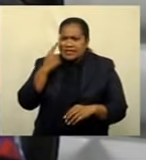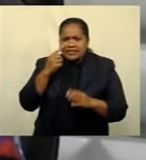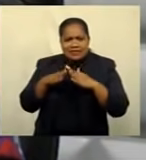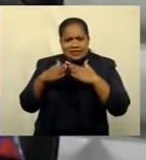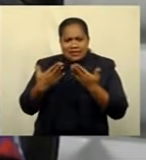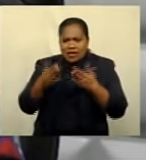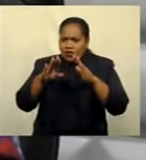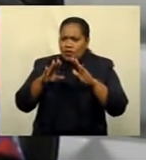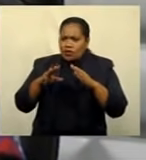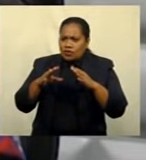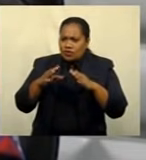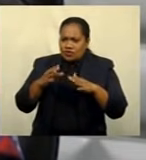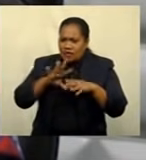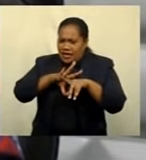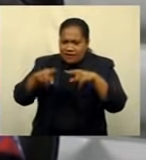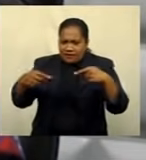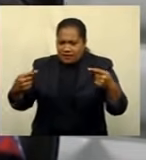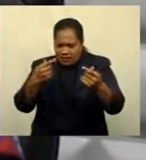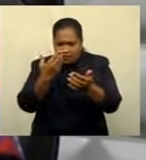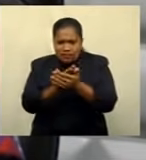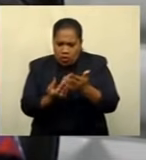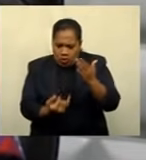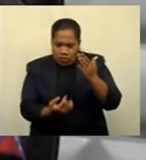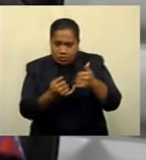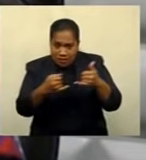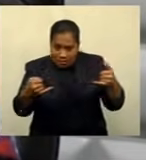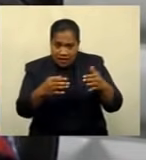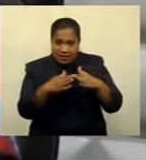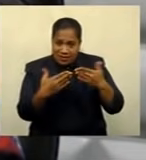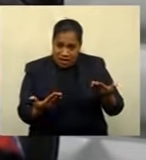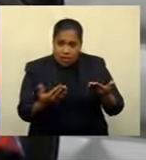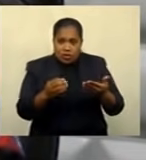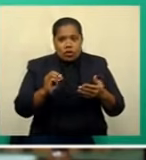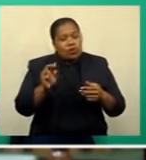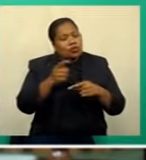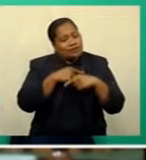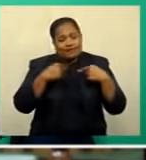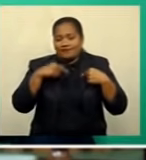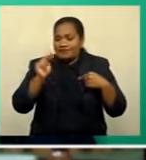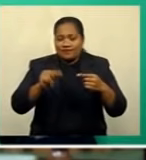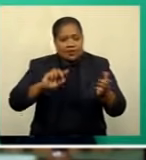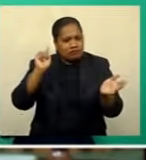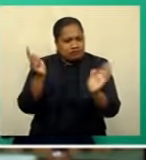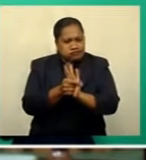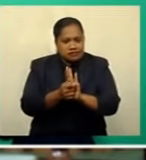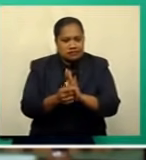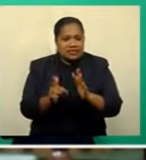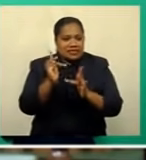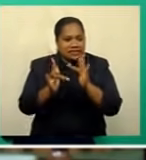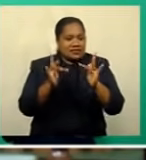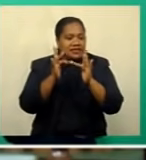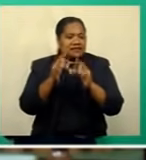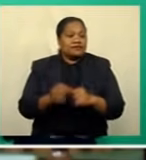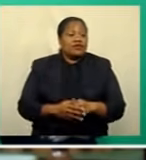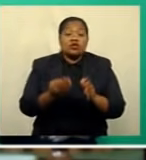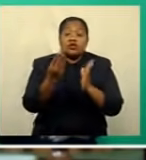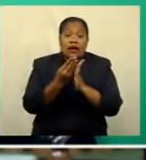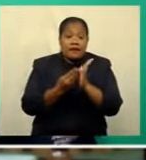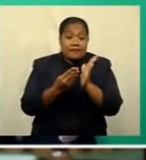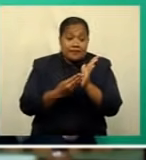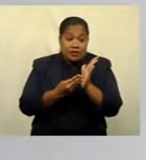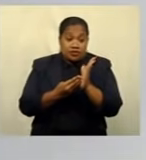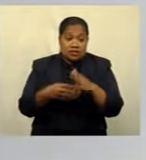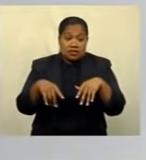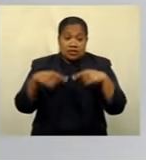businesses are coming, everything is coming online. We need faster internet. In his budget address, Minister for Economy Ayaz Said